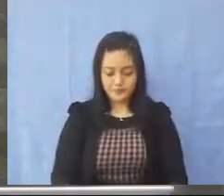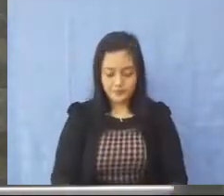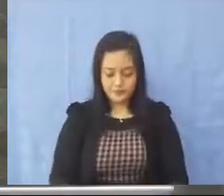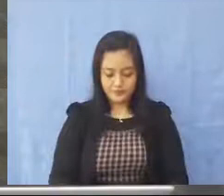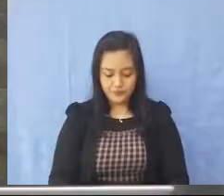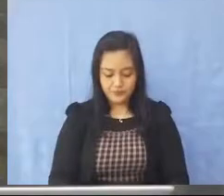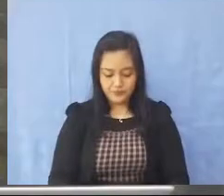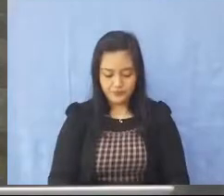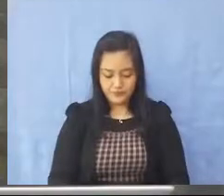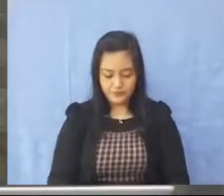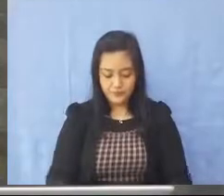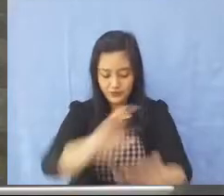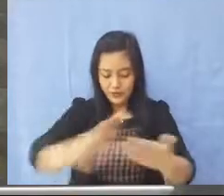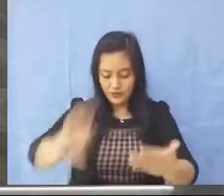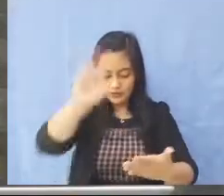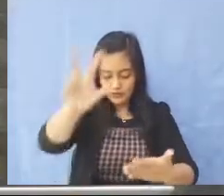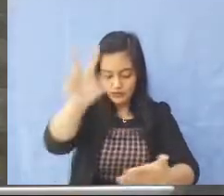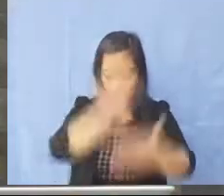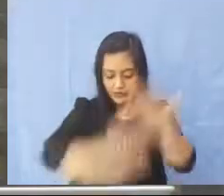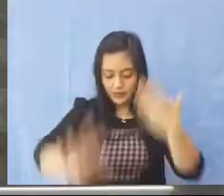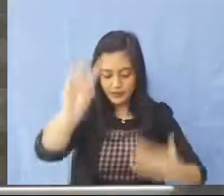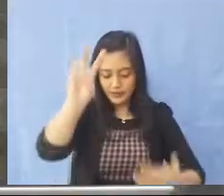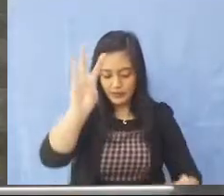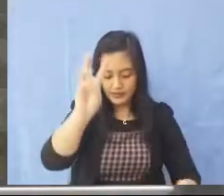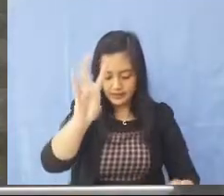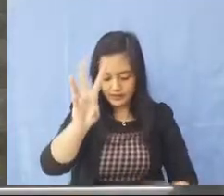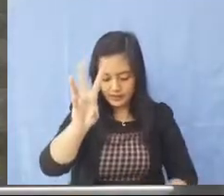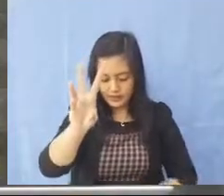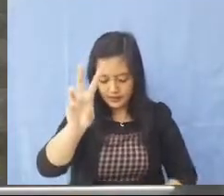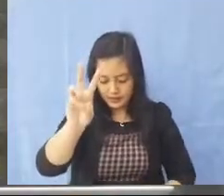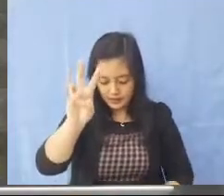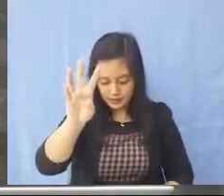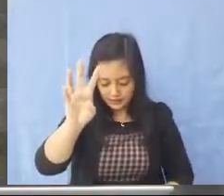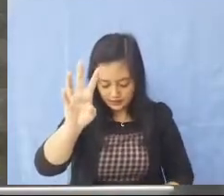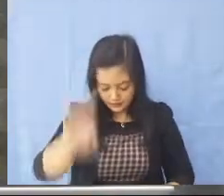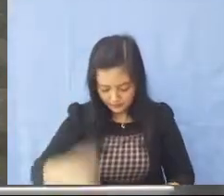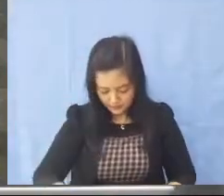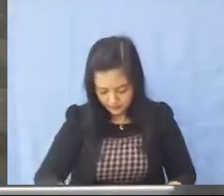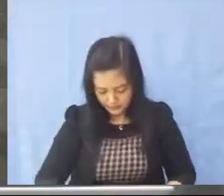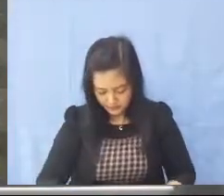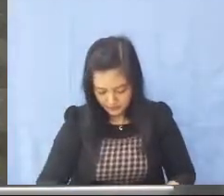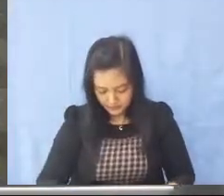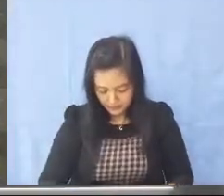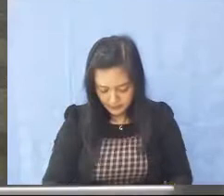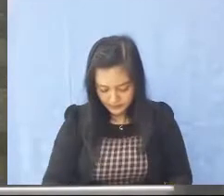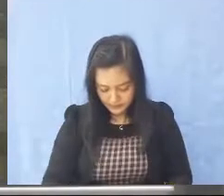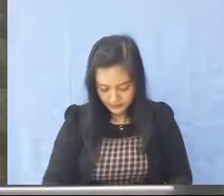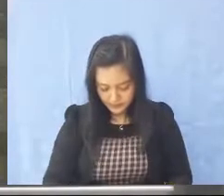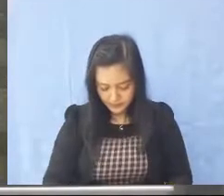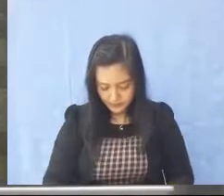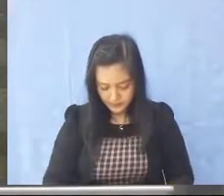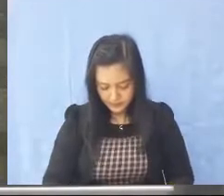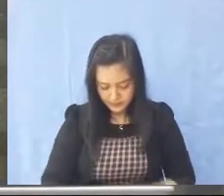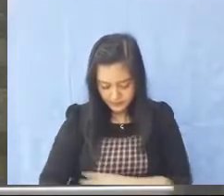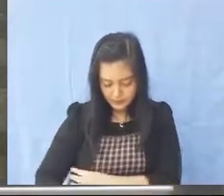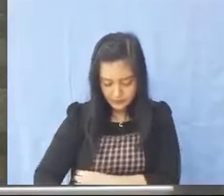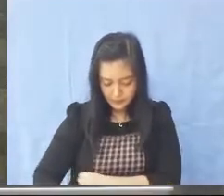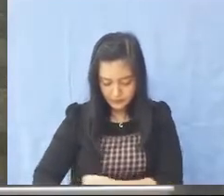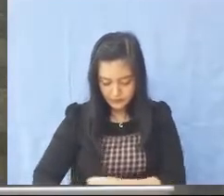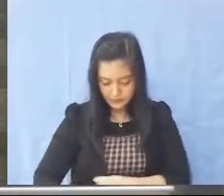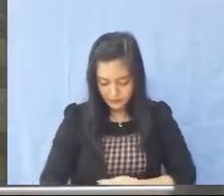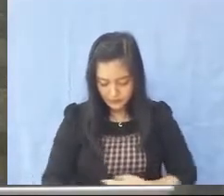16. Sabay-sabay po natin basahin. Ready, read. All scripture is given by inspiration of God and